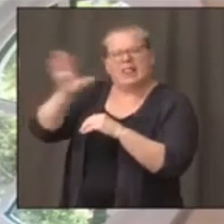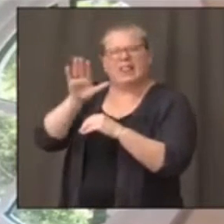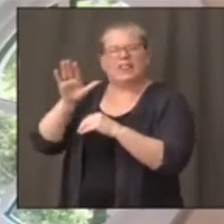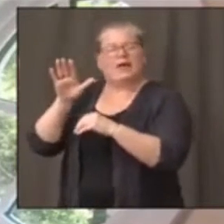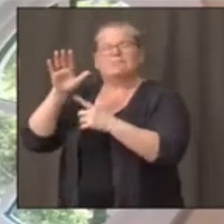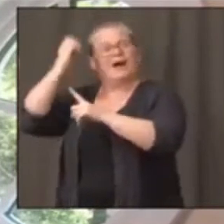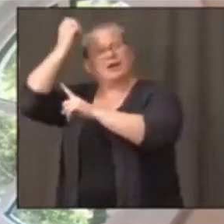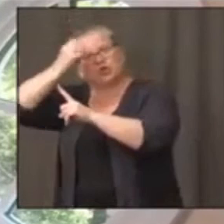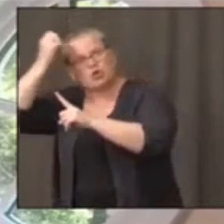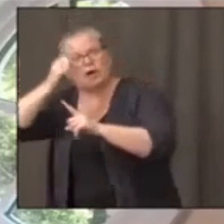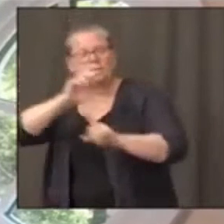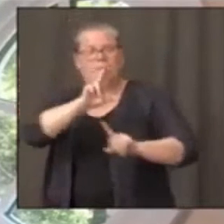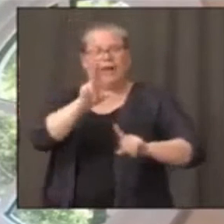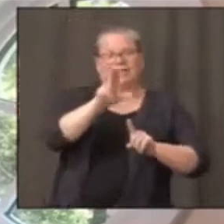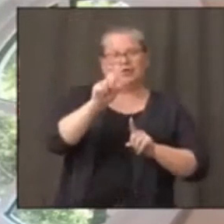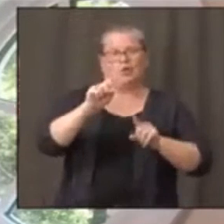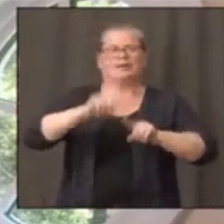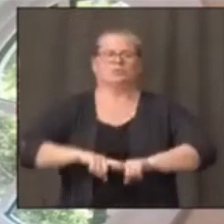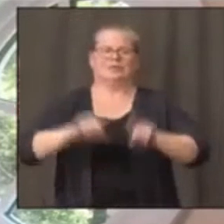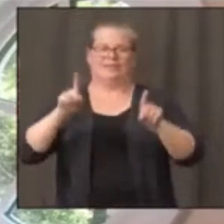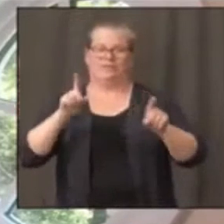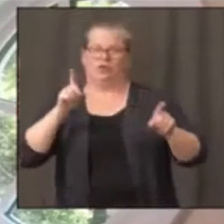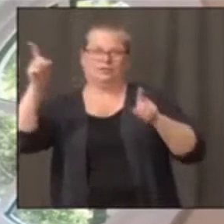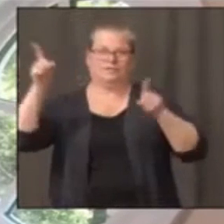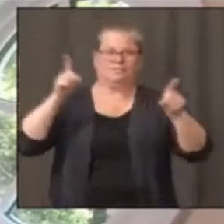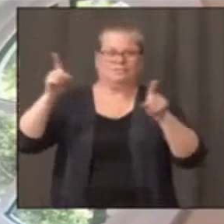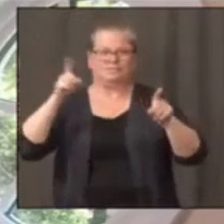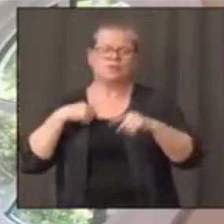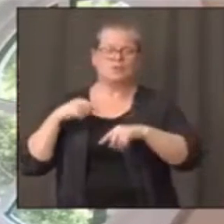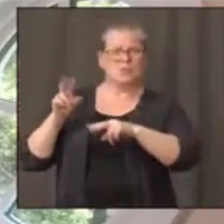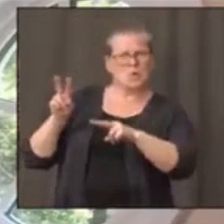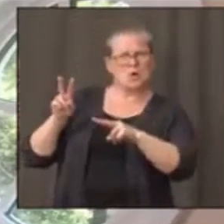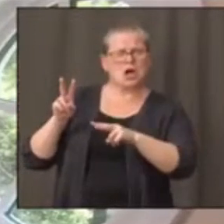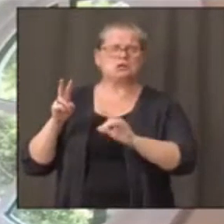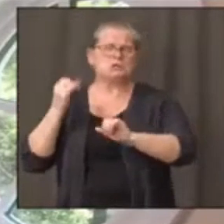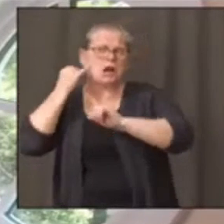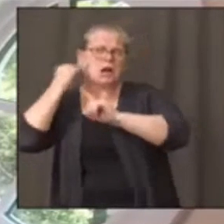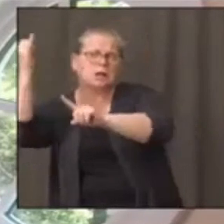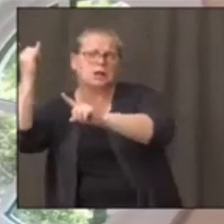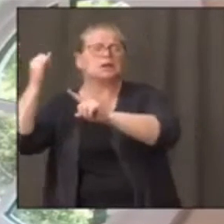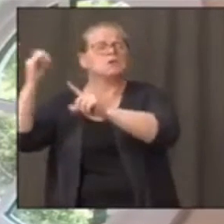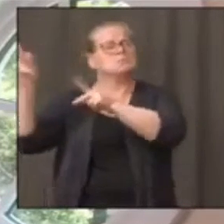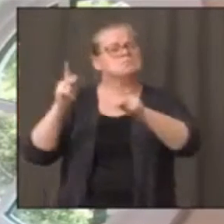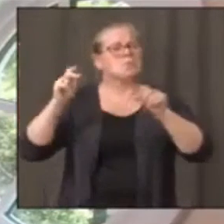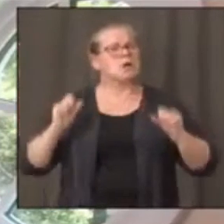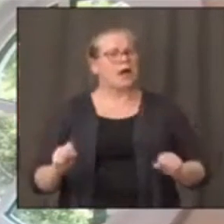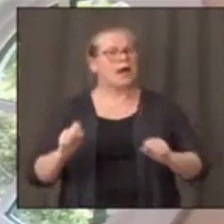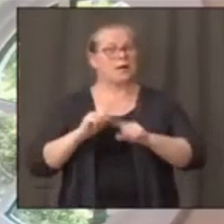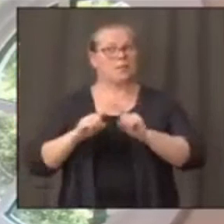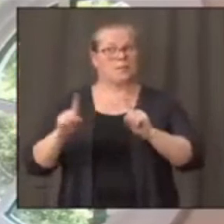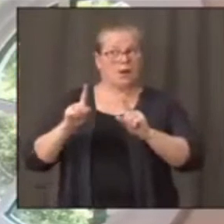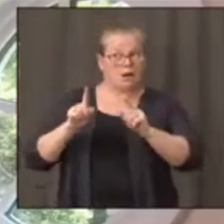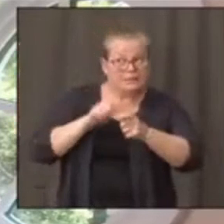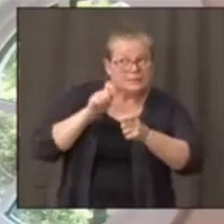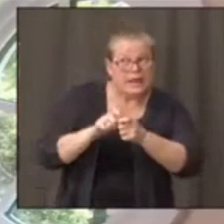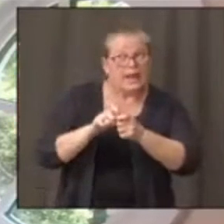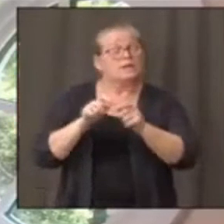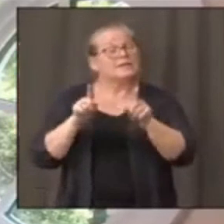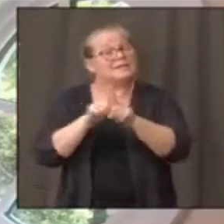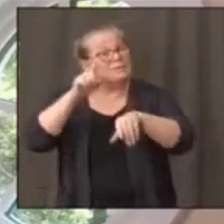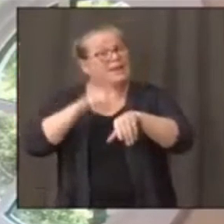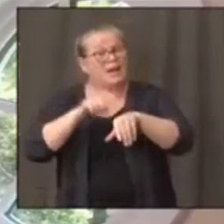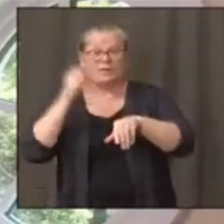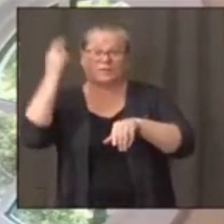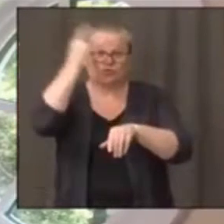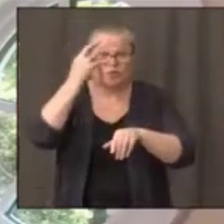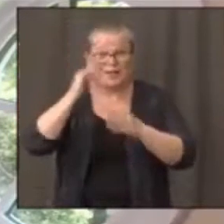careful that we take steps, as we're doing in this state, to try to control outbreaks, acknowledging that we don't know everything about this virus, and we don't know